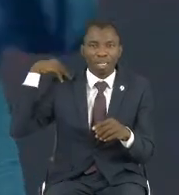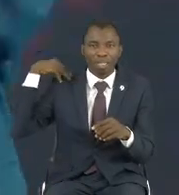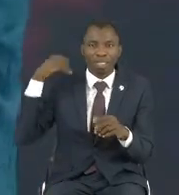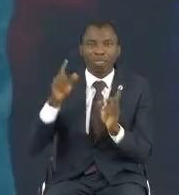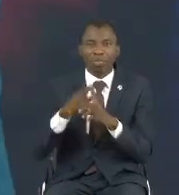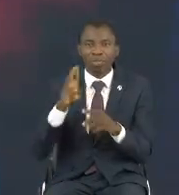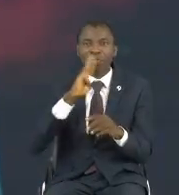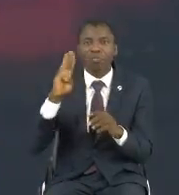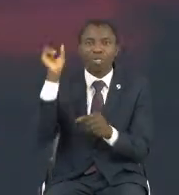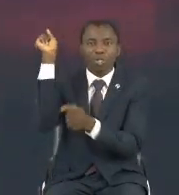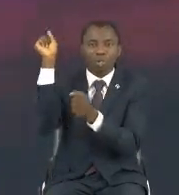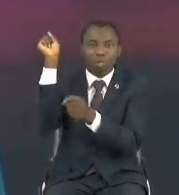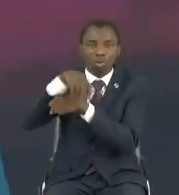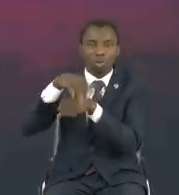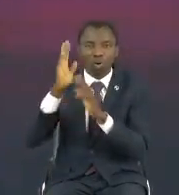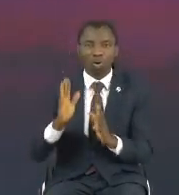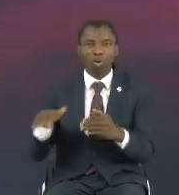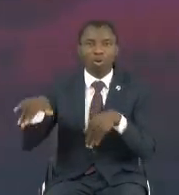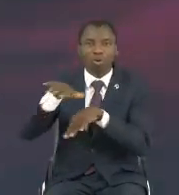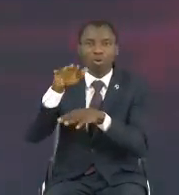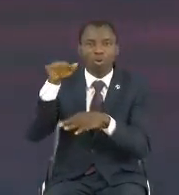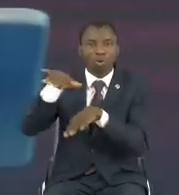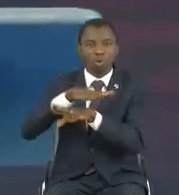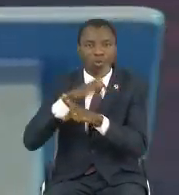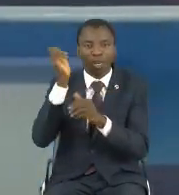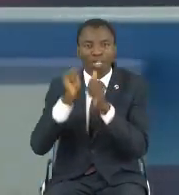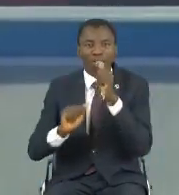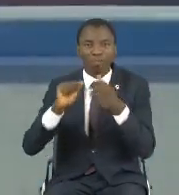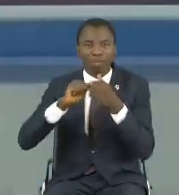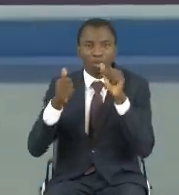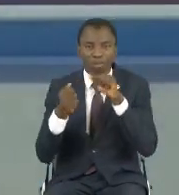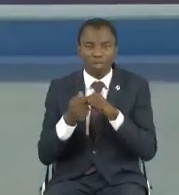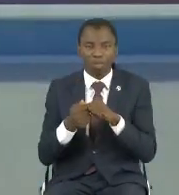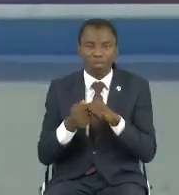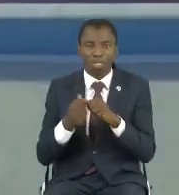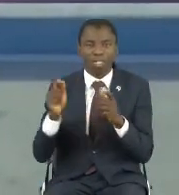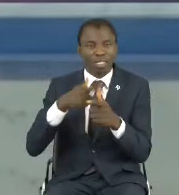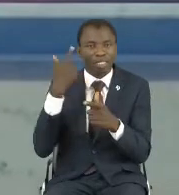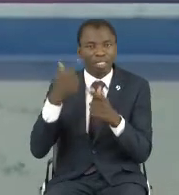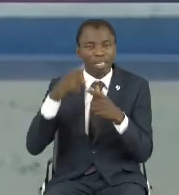Conqueror over every problem. And he said,